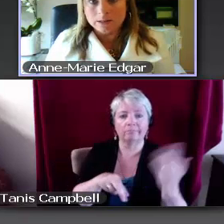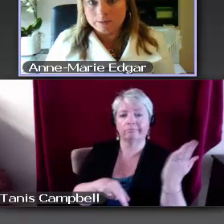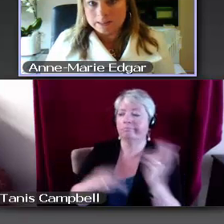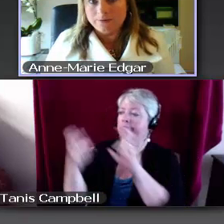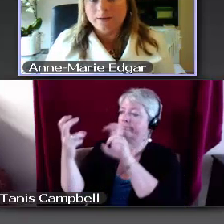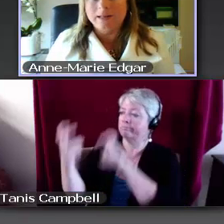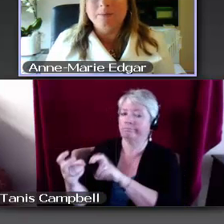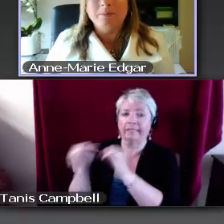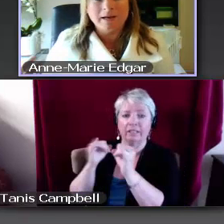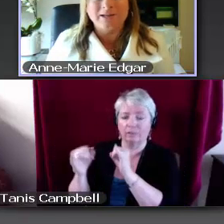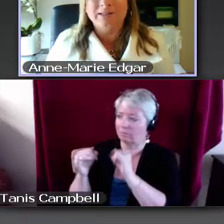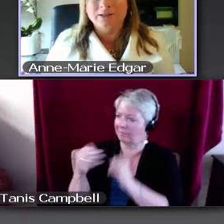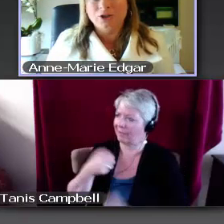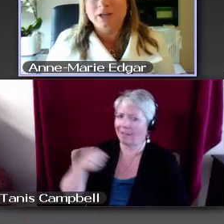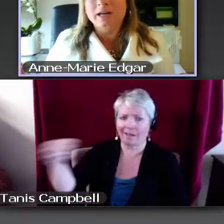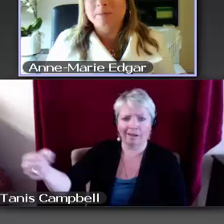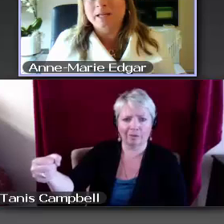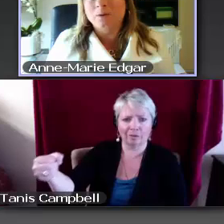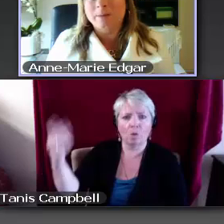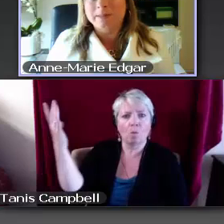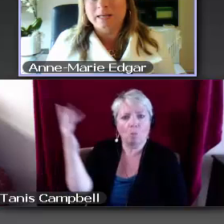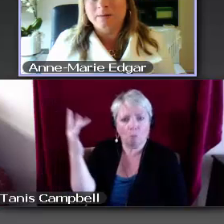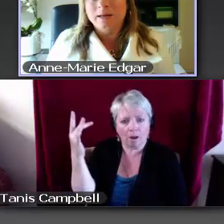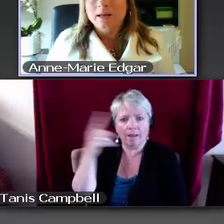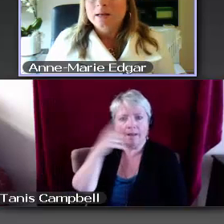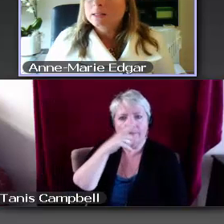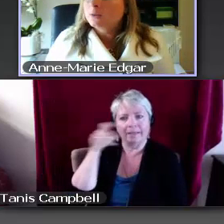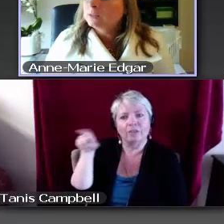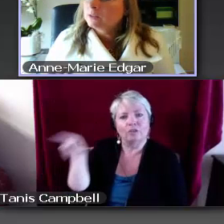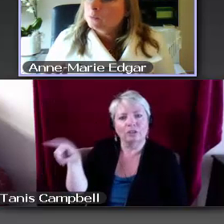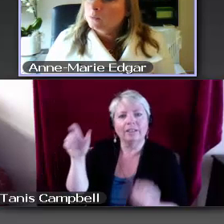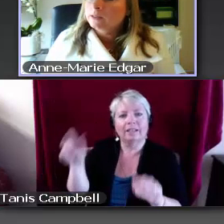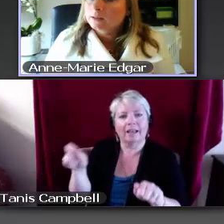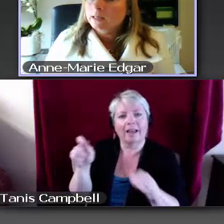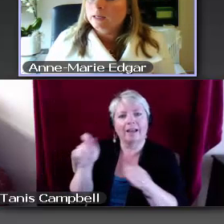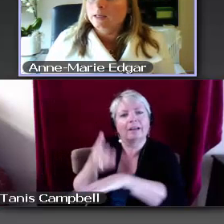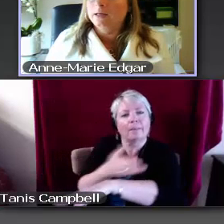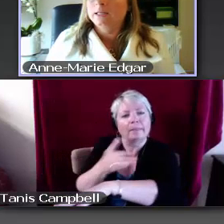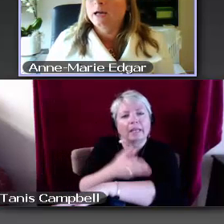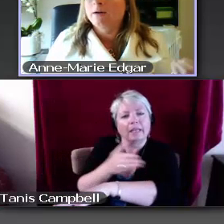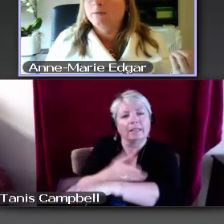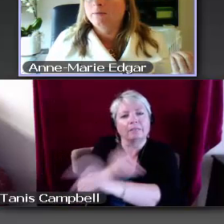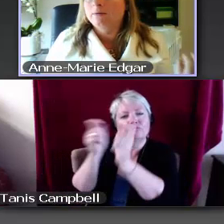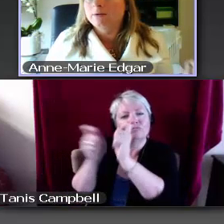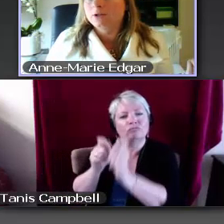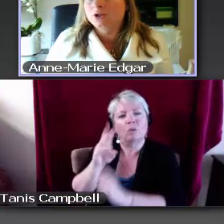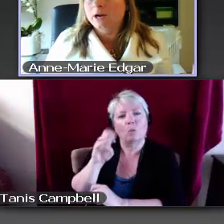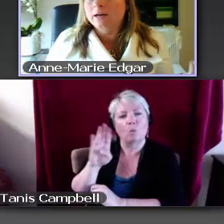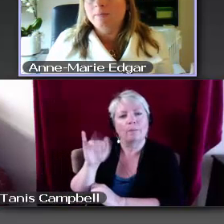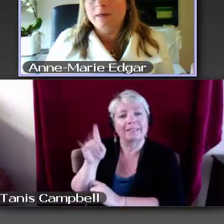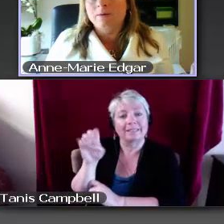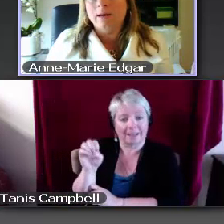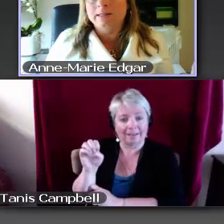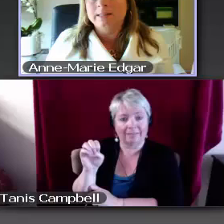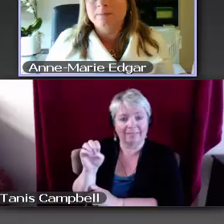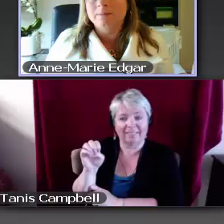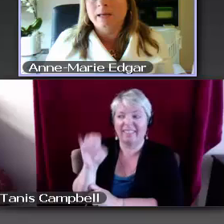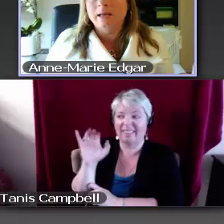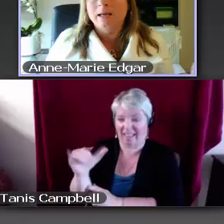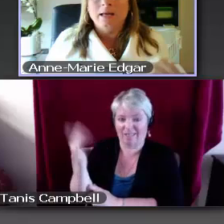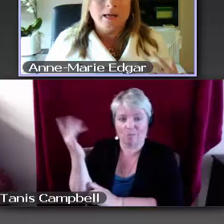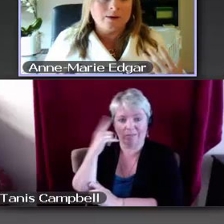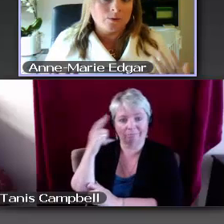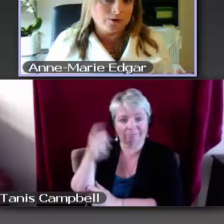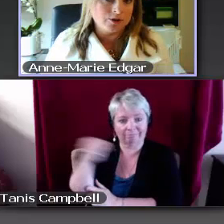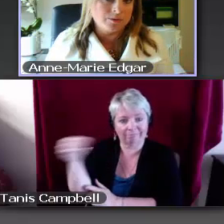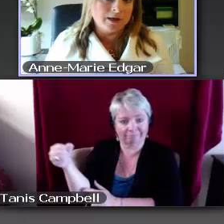was hired specifically because she can update the website. So it's a real key to shine up that